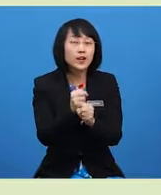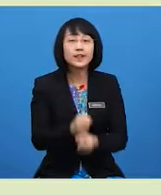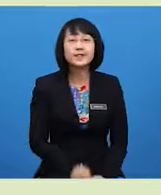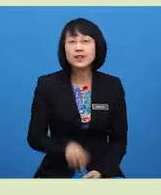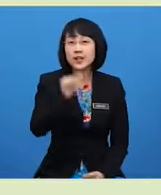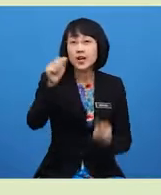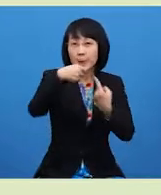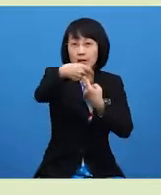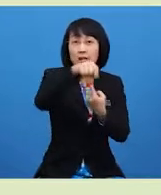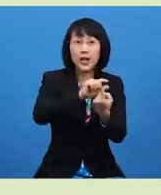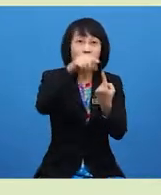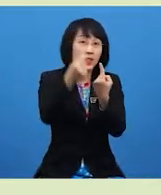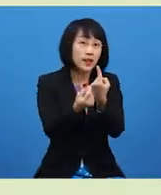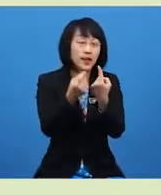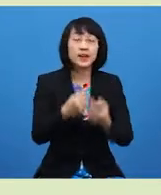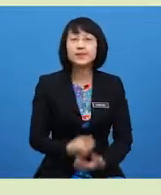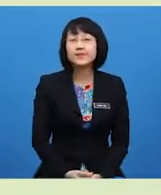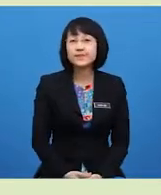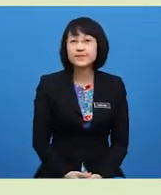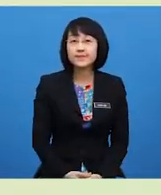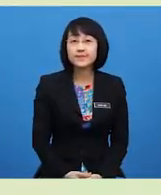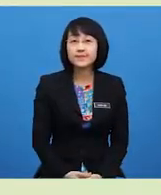a banana.